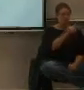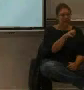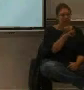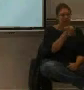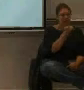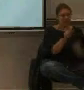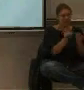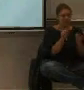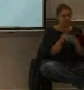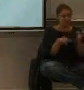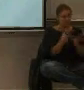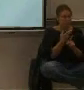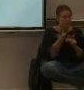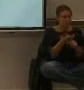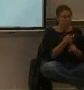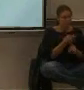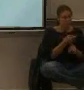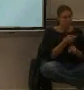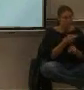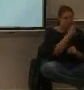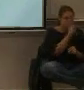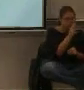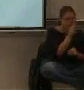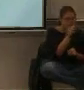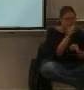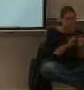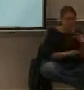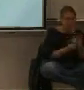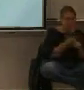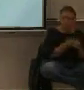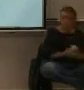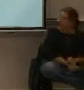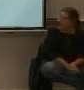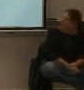stuff from the straight nutrient chemical stuff.